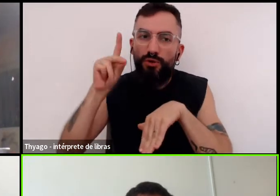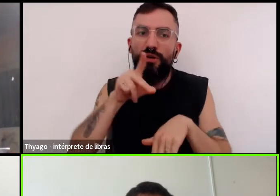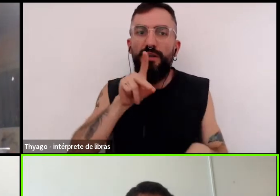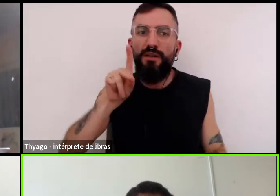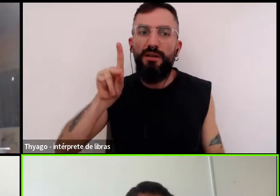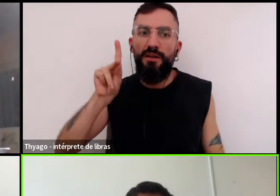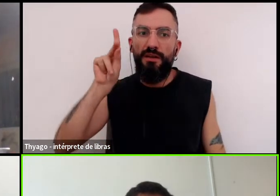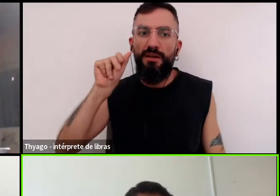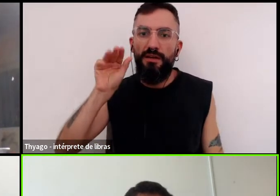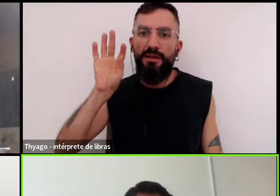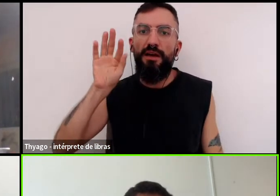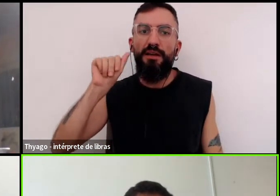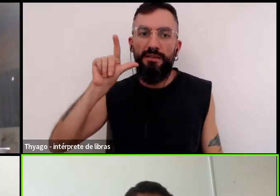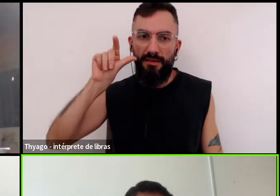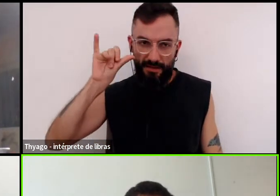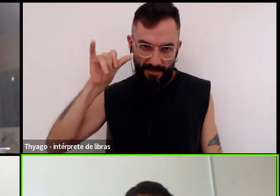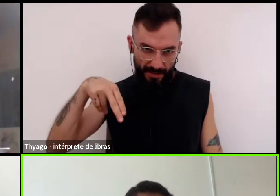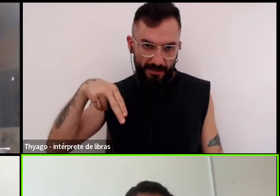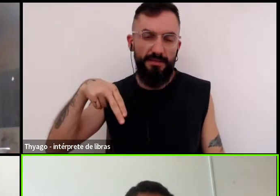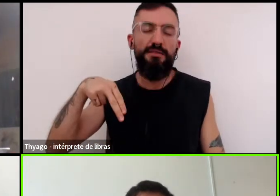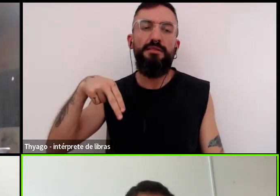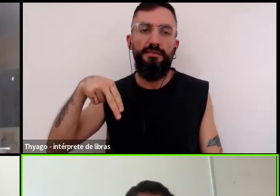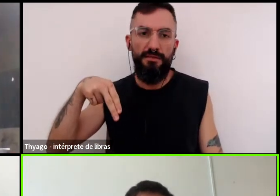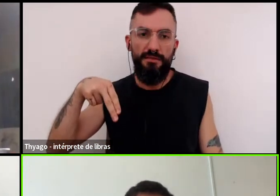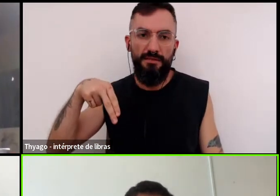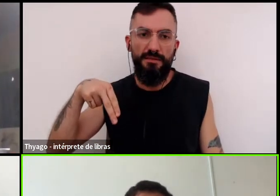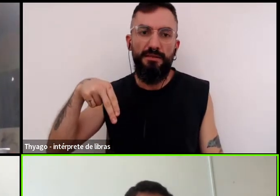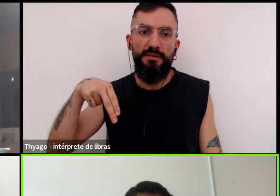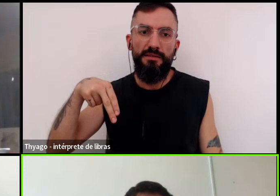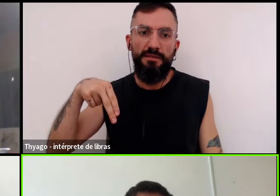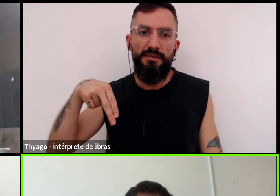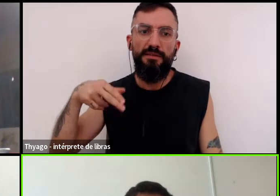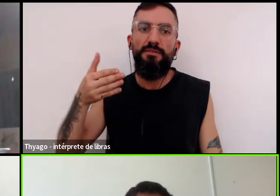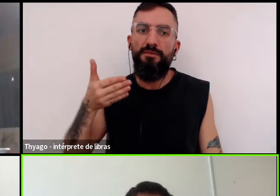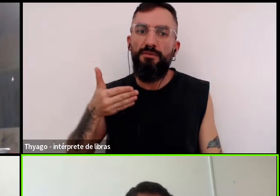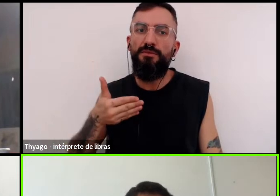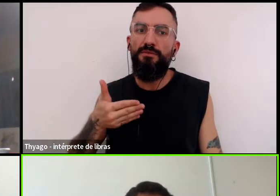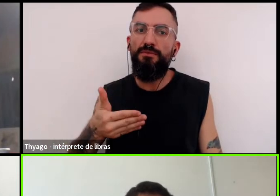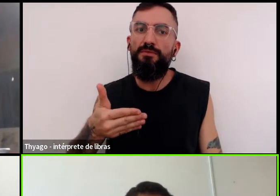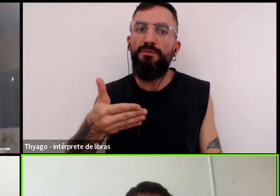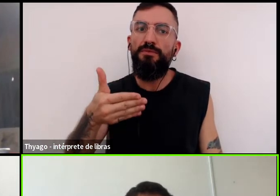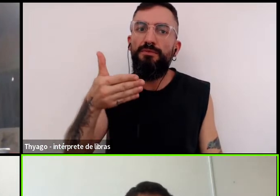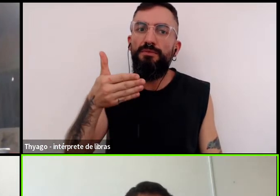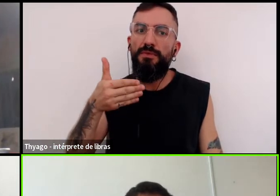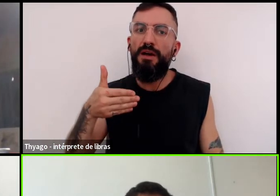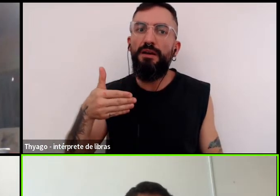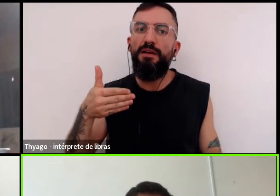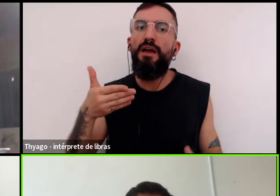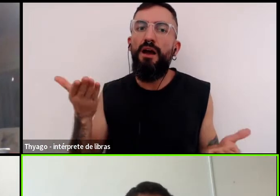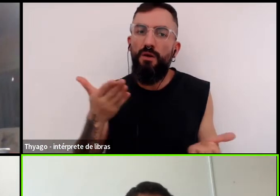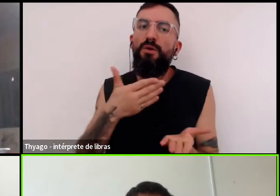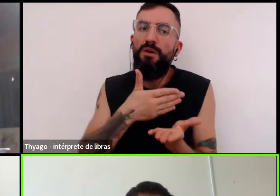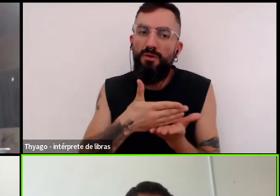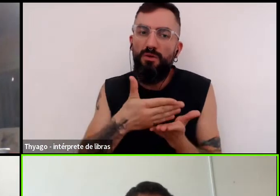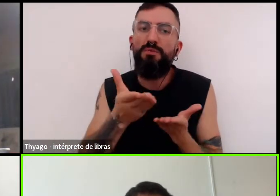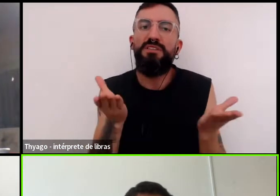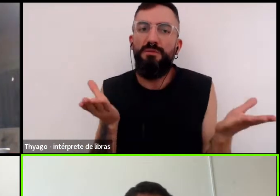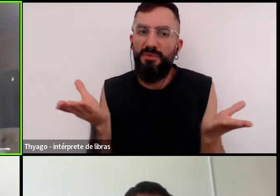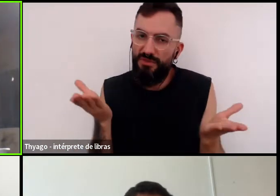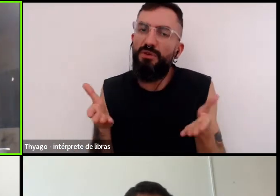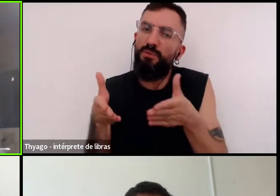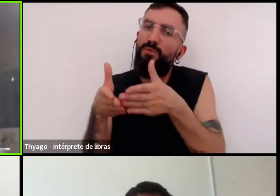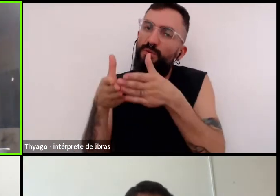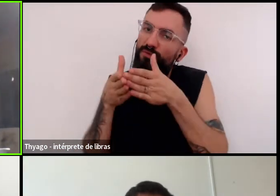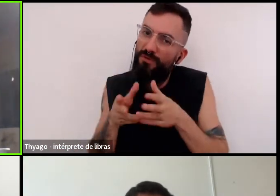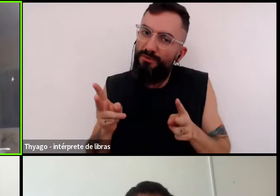who's going to tell us a few words at the start of this conference. So please.